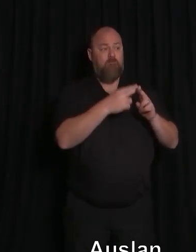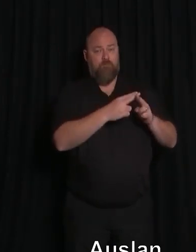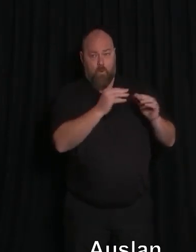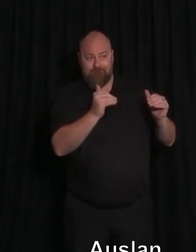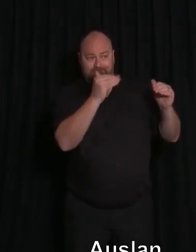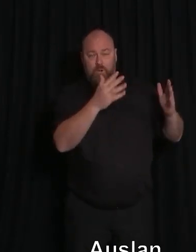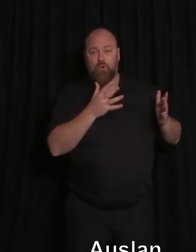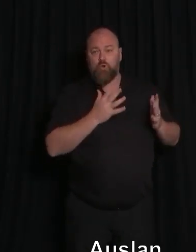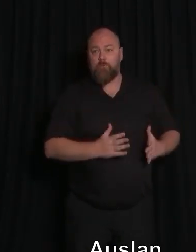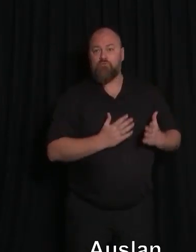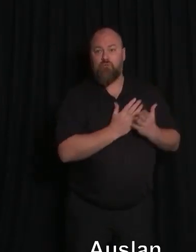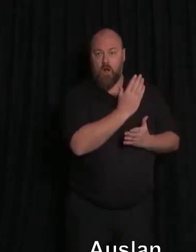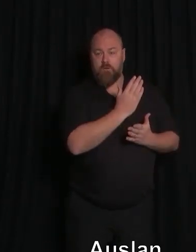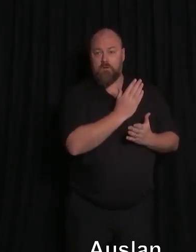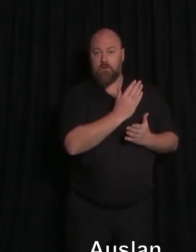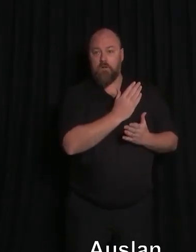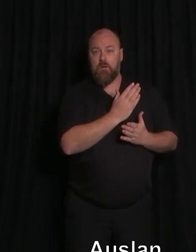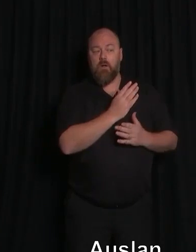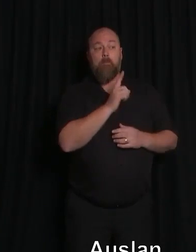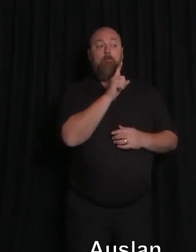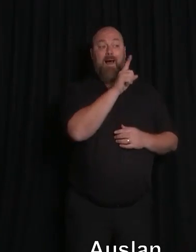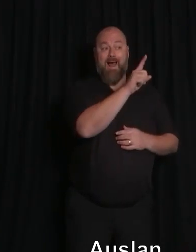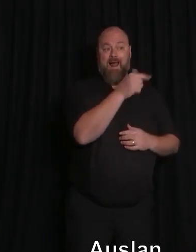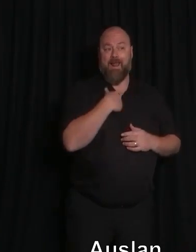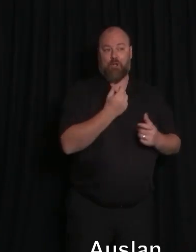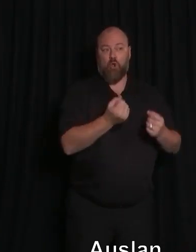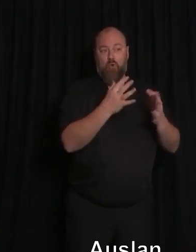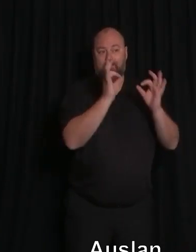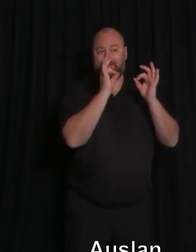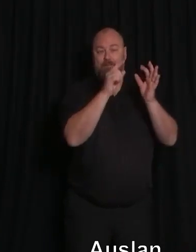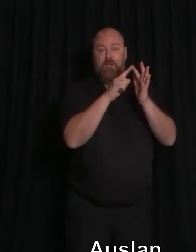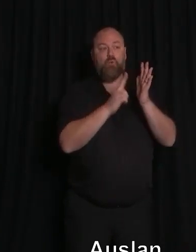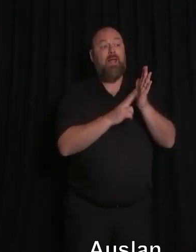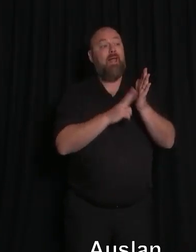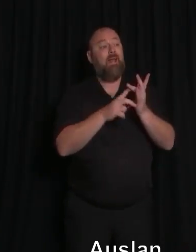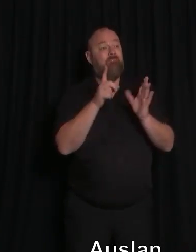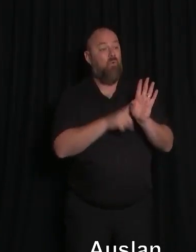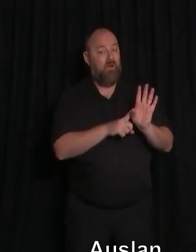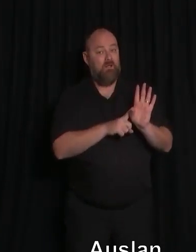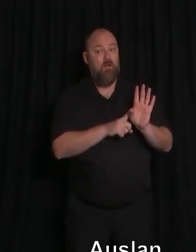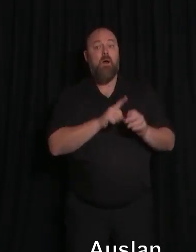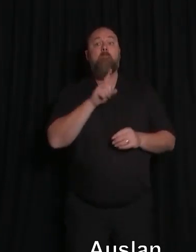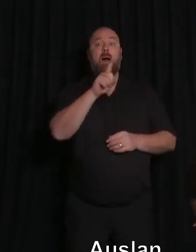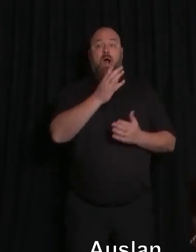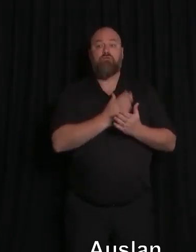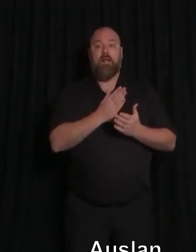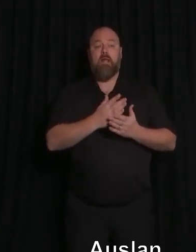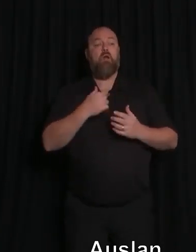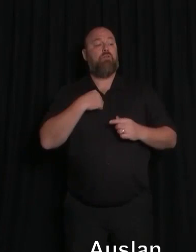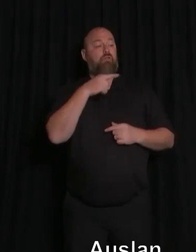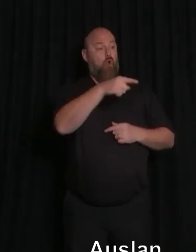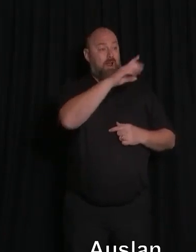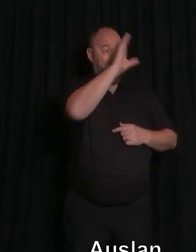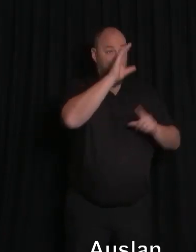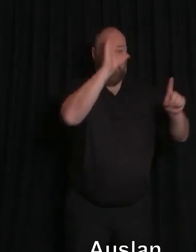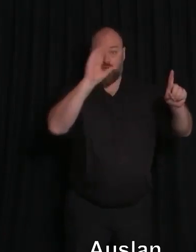of LGBTQ+ persons, but they do not have a special envoy. Well, at the end of the day, I know more than those countries, even